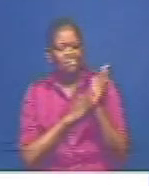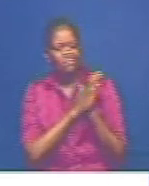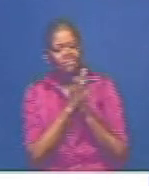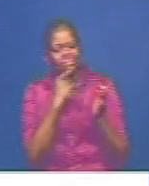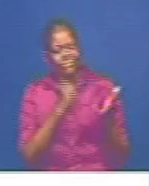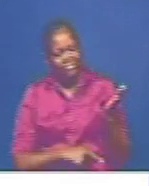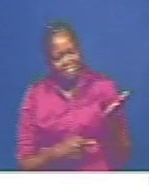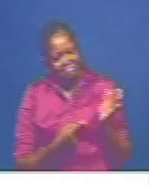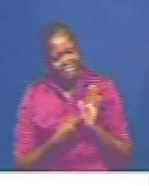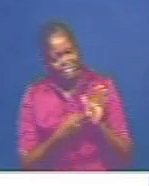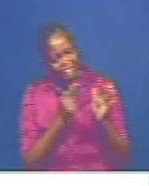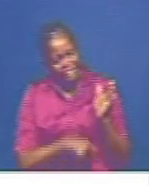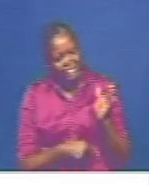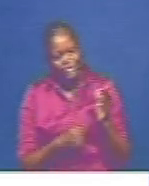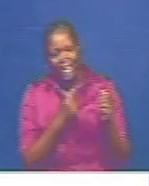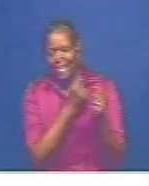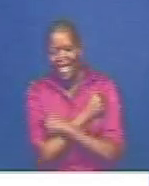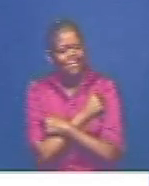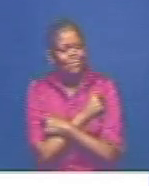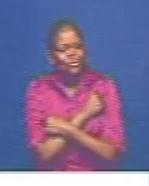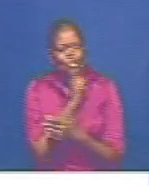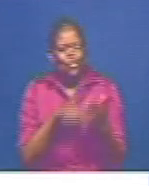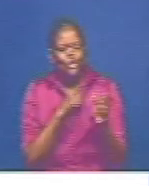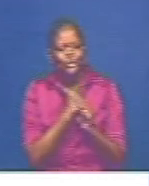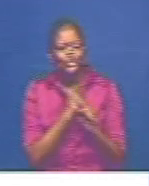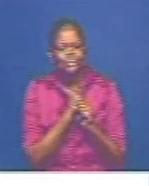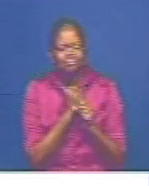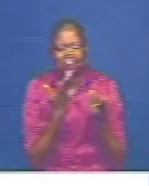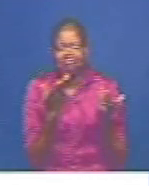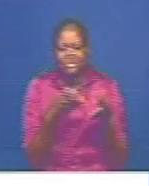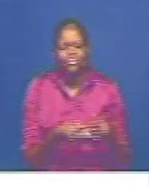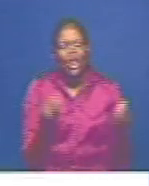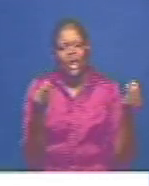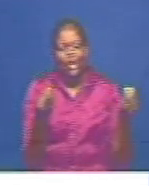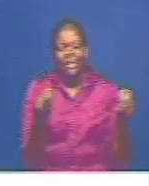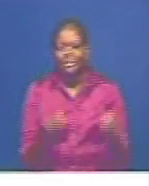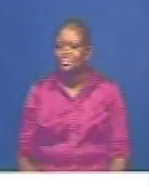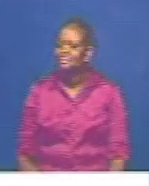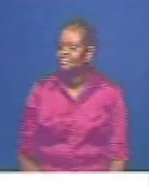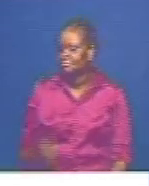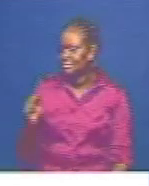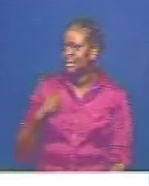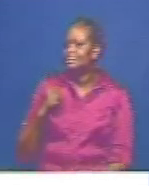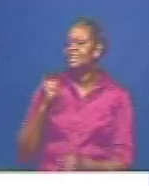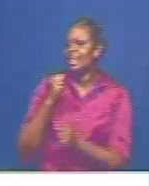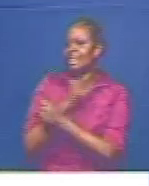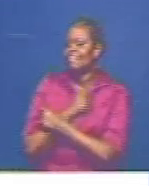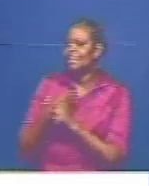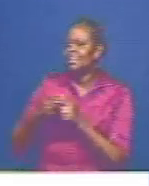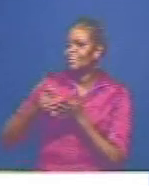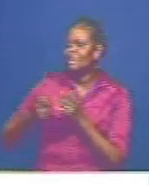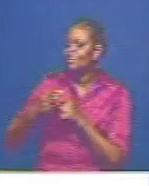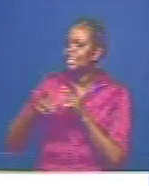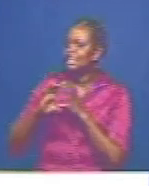tells or shows that you really love what you're doing. Yes, I do. So for how long have you been doing music? I've been writing since